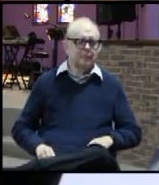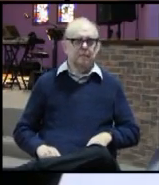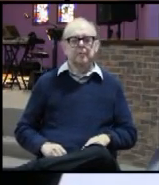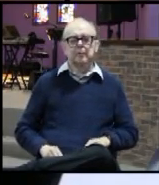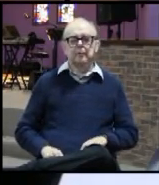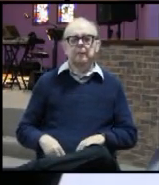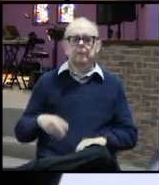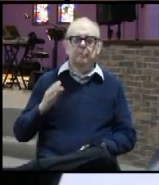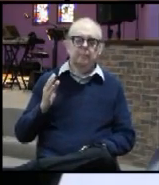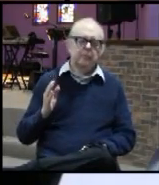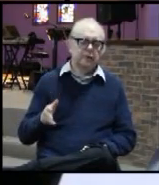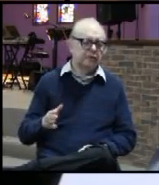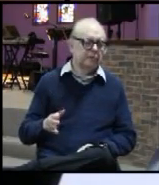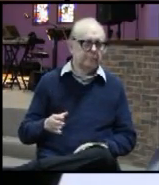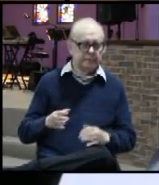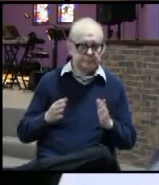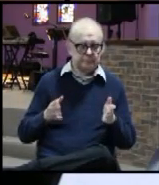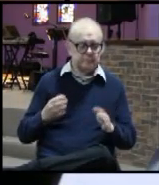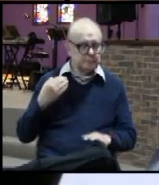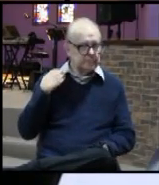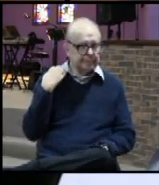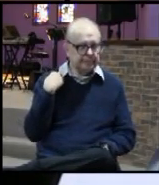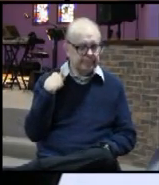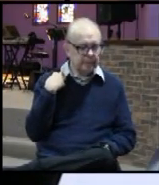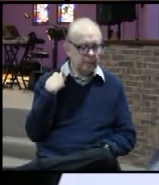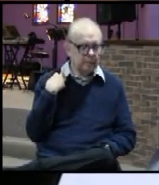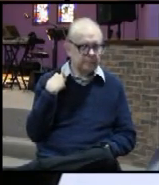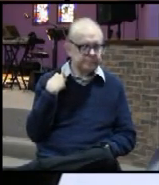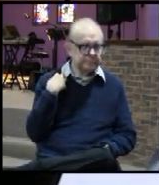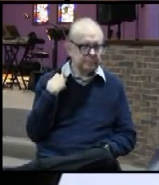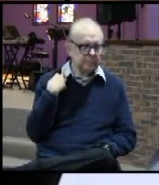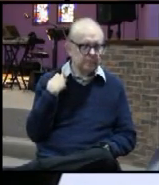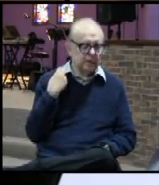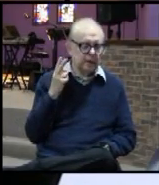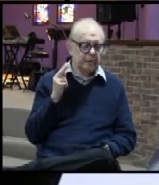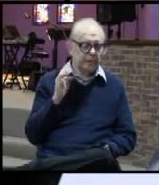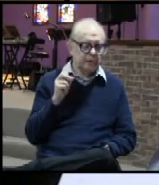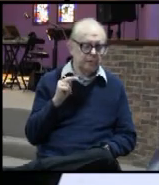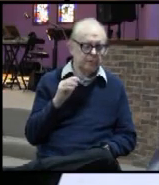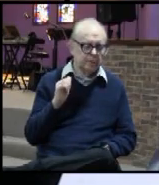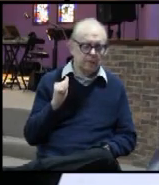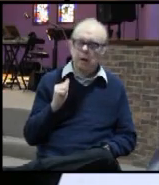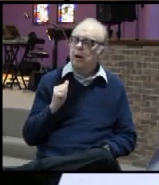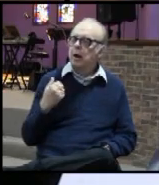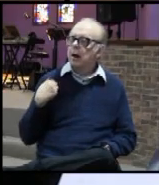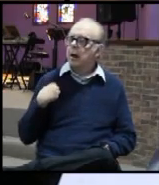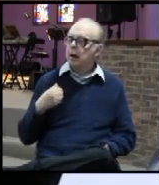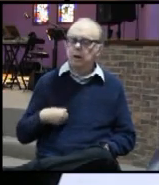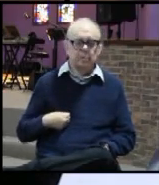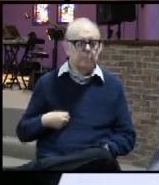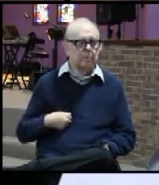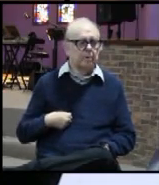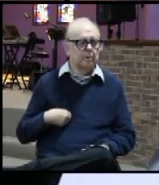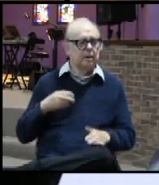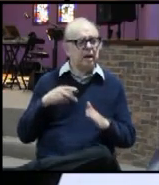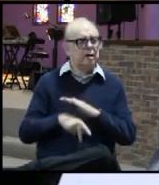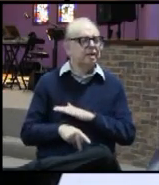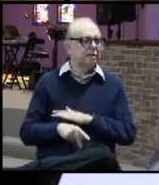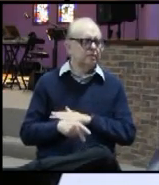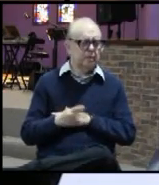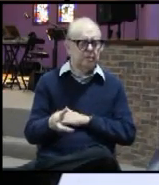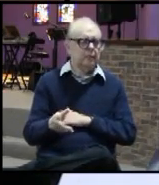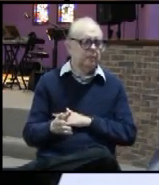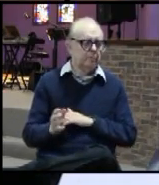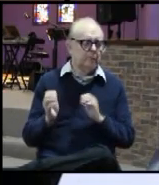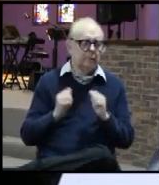General John Sedgwick, who was a commander in the Union Army during the Civil War, he was killed on the battlefield